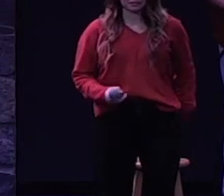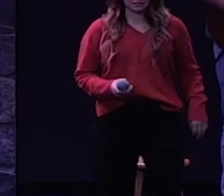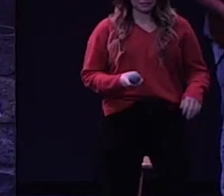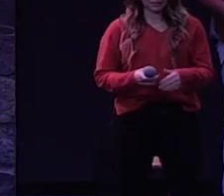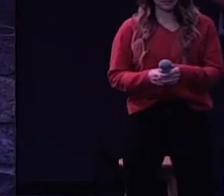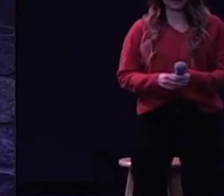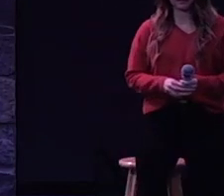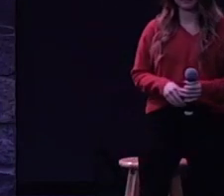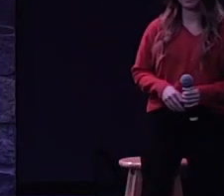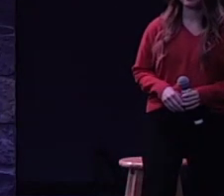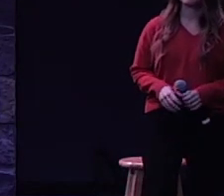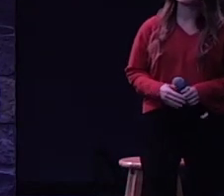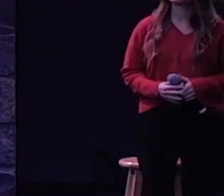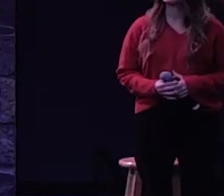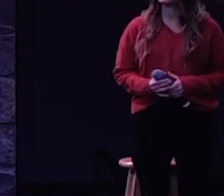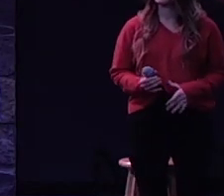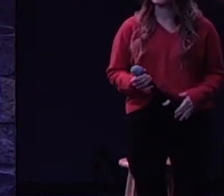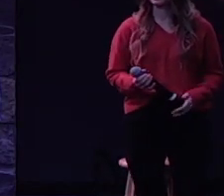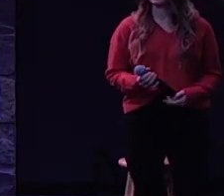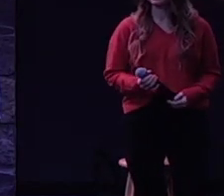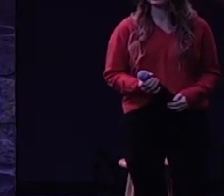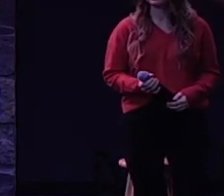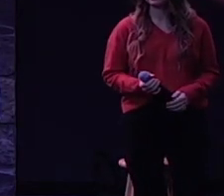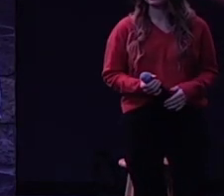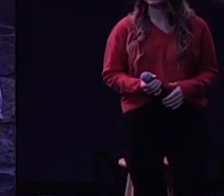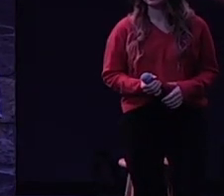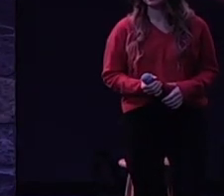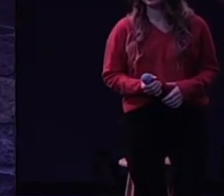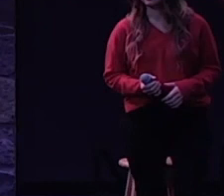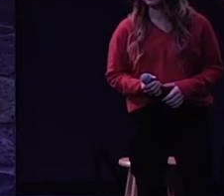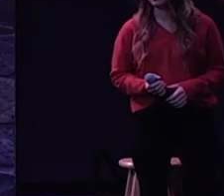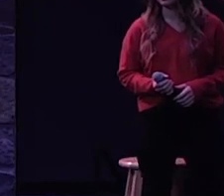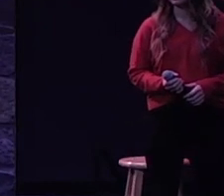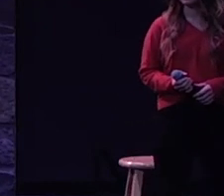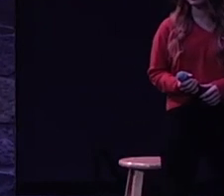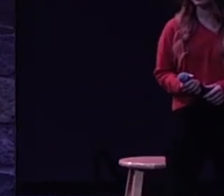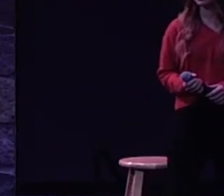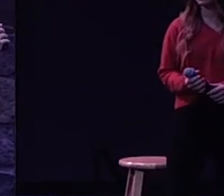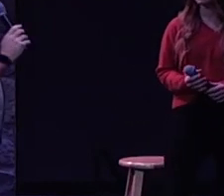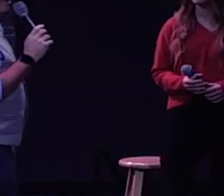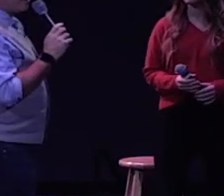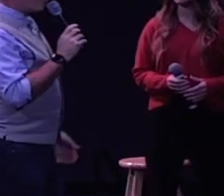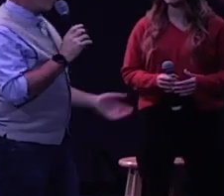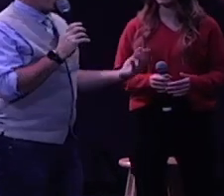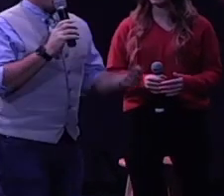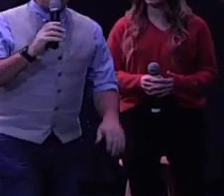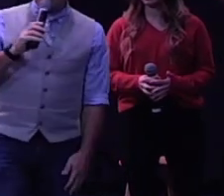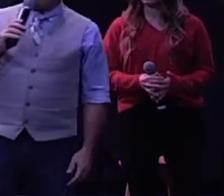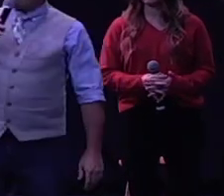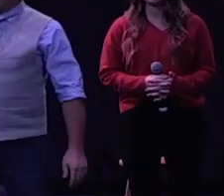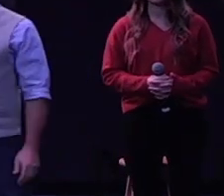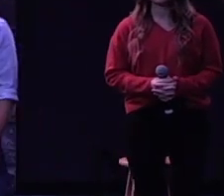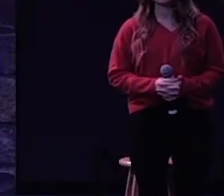good morning, everybody. Welcome to Grace Church. We are glad that you are here with us. We invite you to stand as we begin our time of corporately